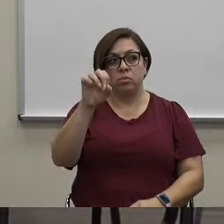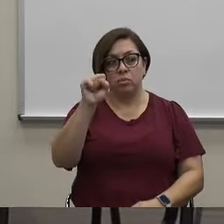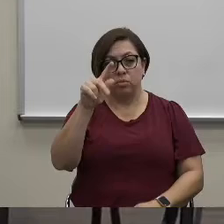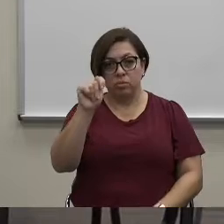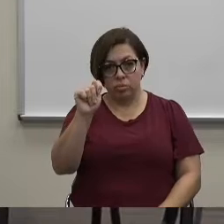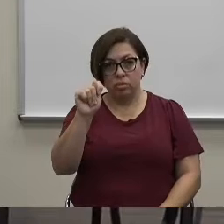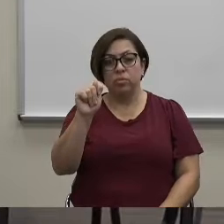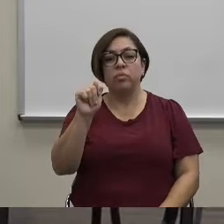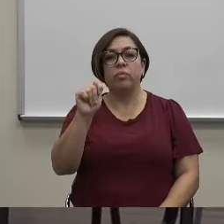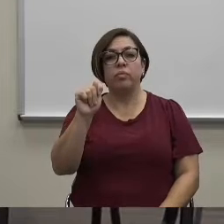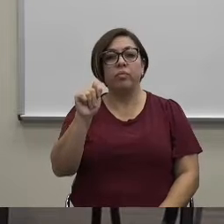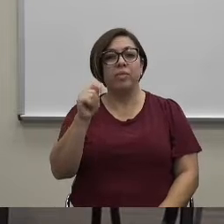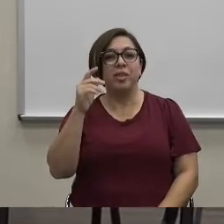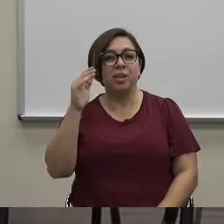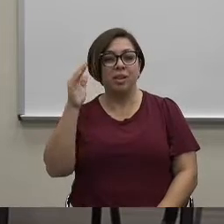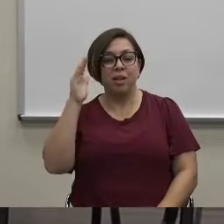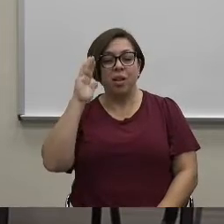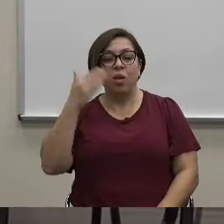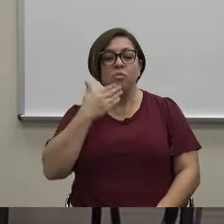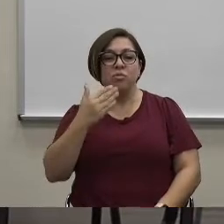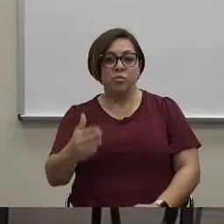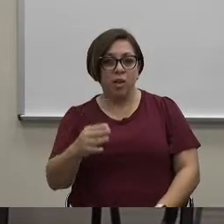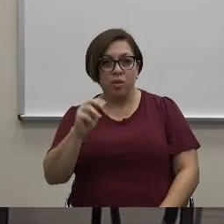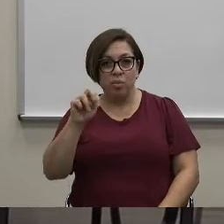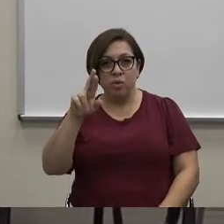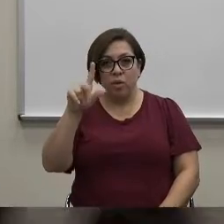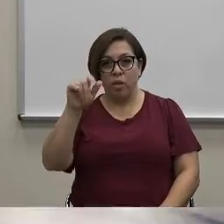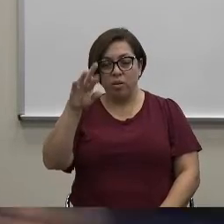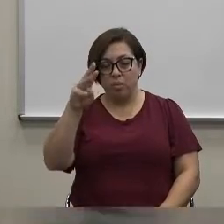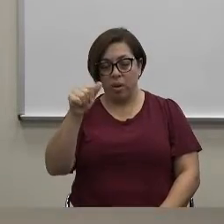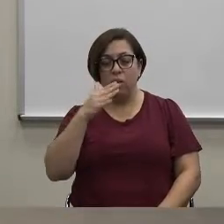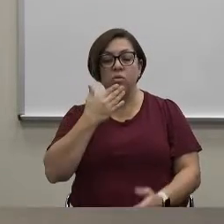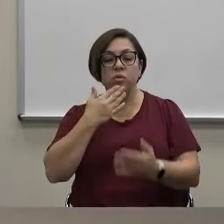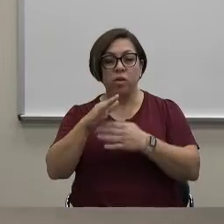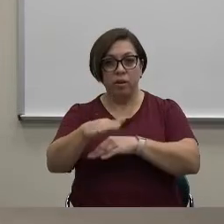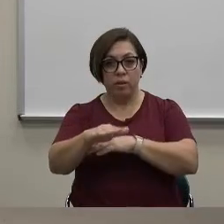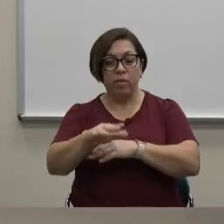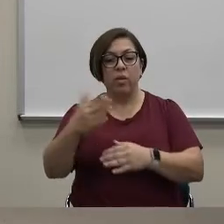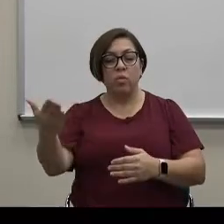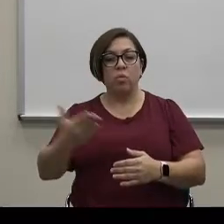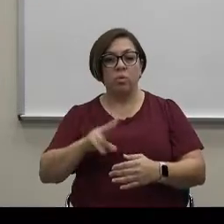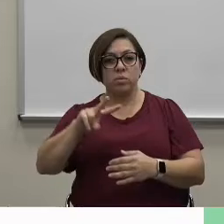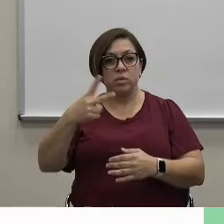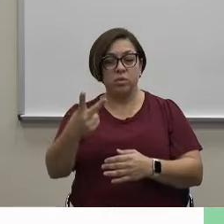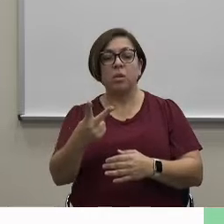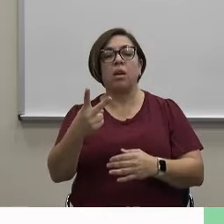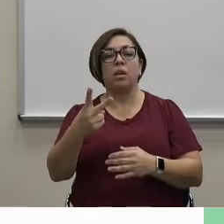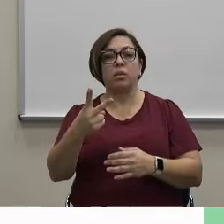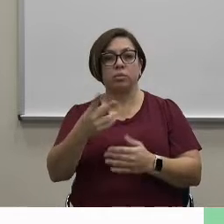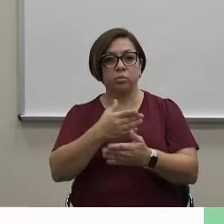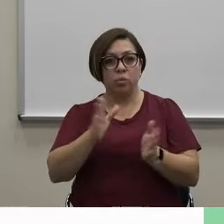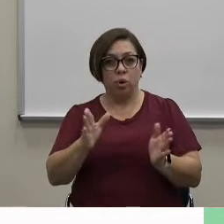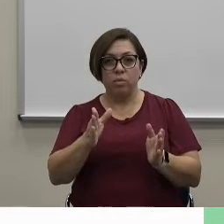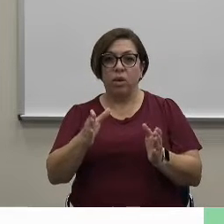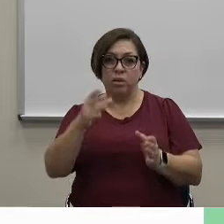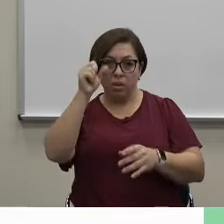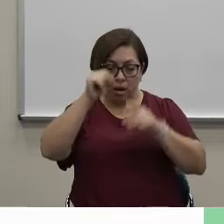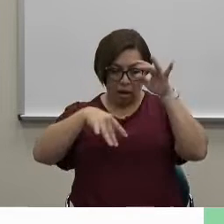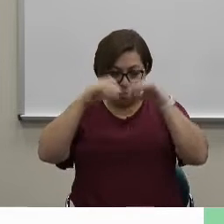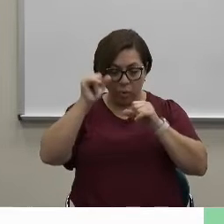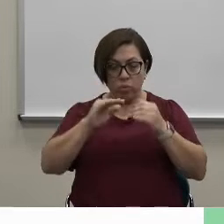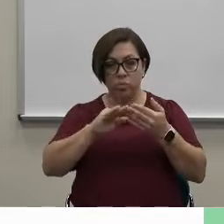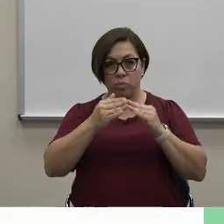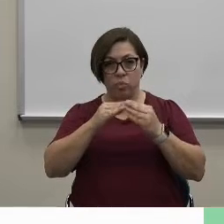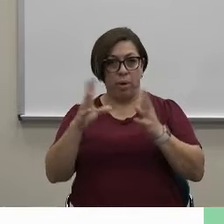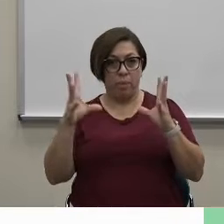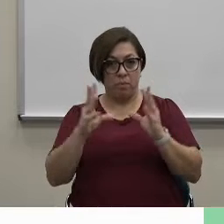it away. Good evening. Thank you, Mr. Lerma. Good evening, everybody, and welcome to the second Public Input Committee meeting. And we